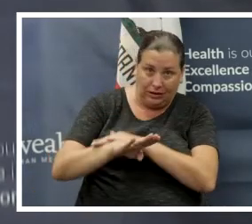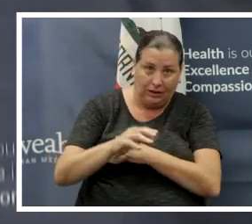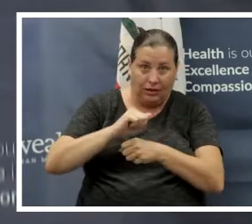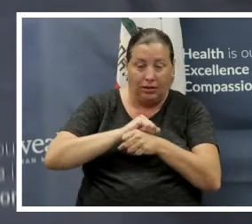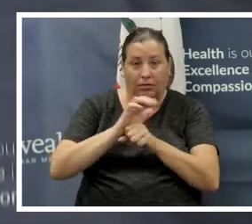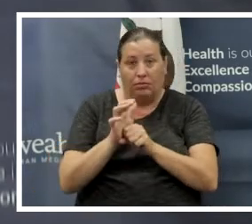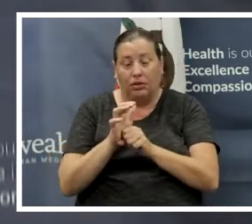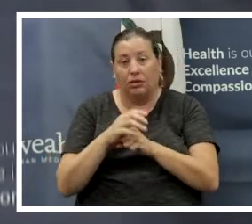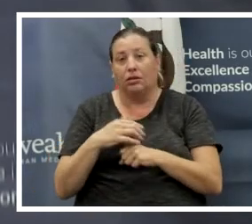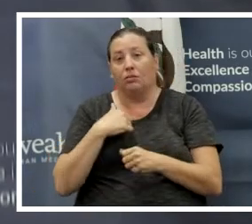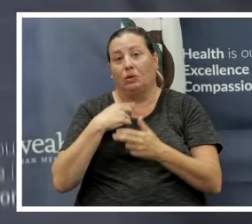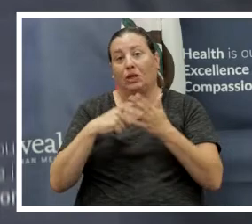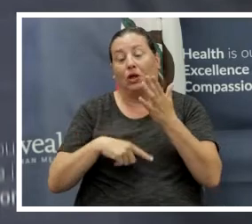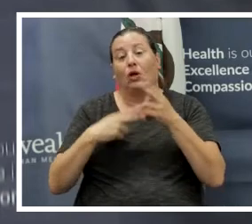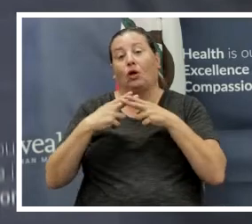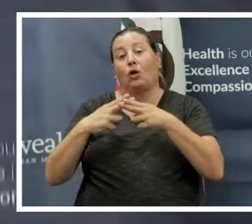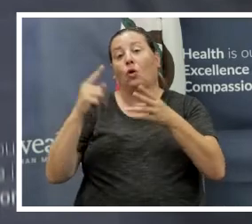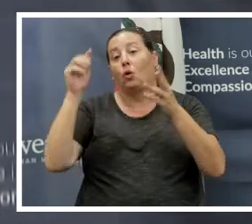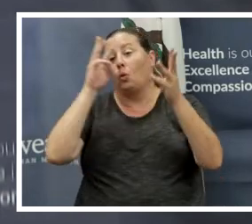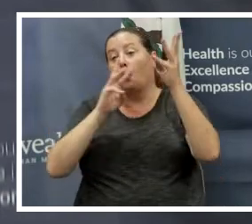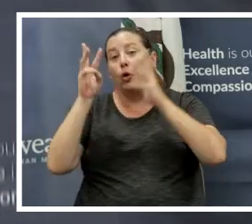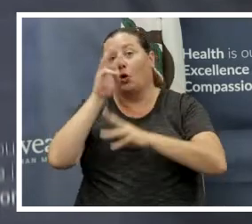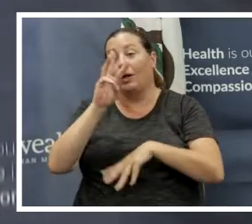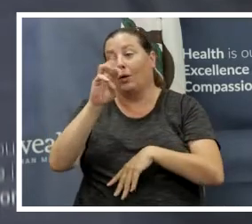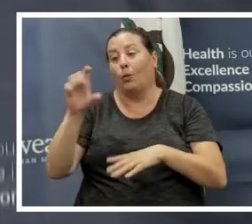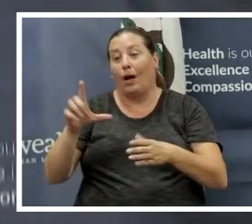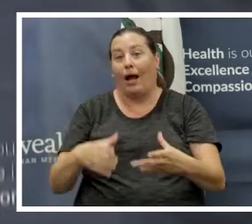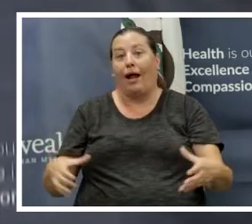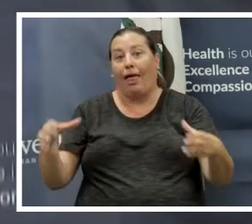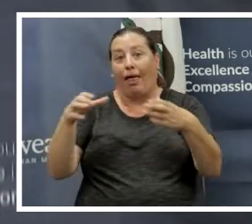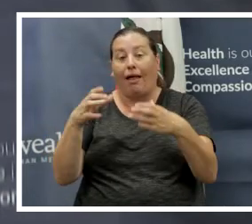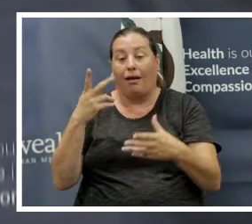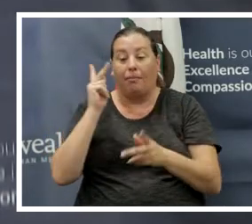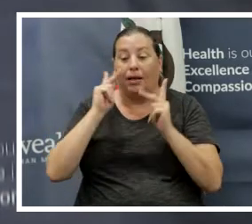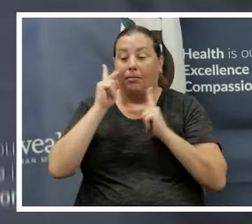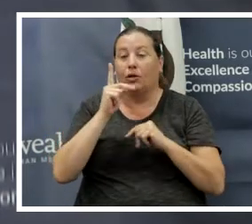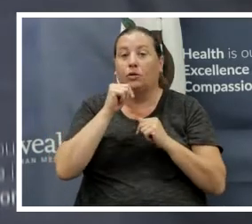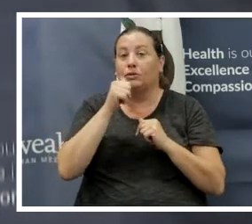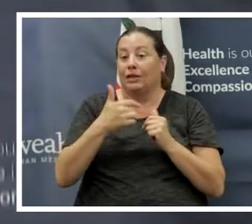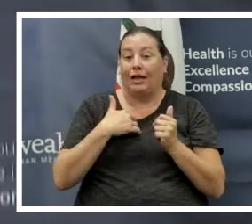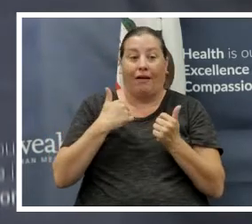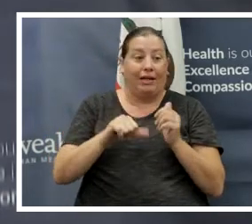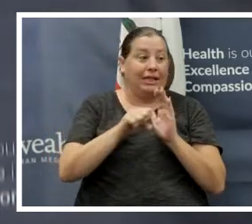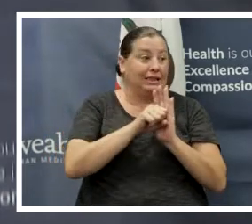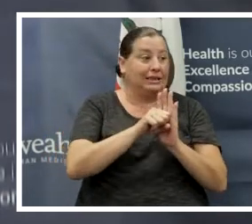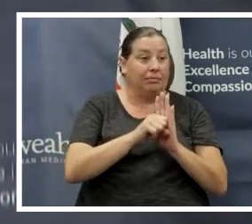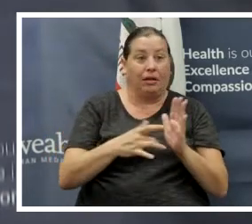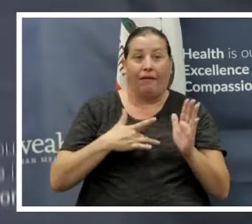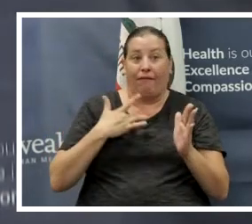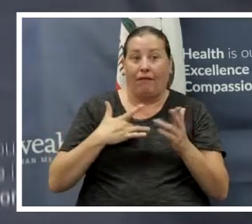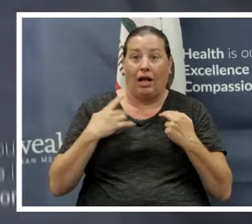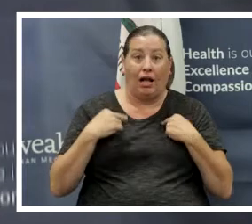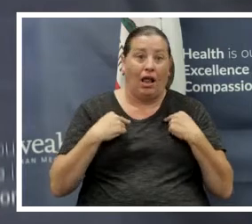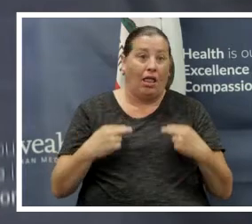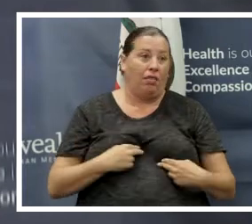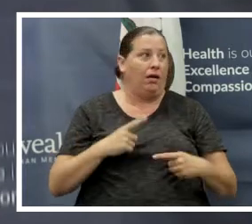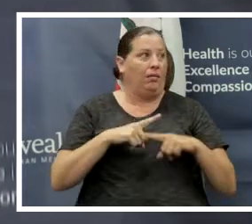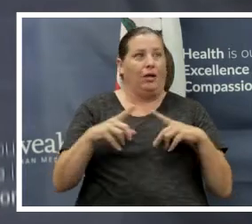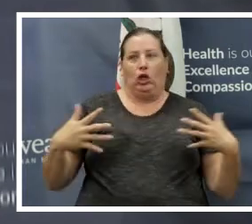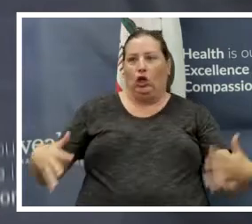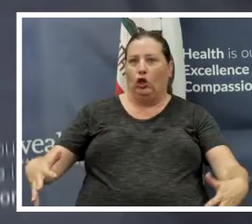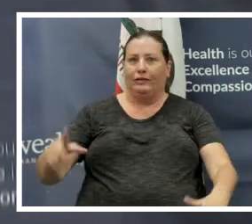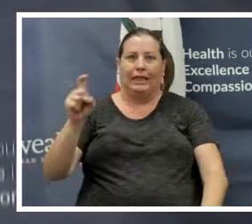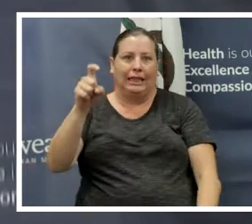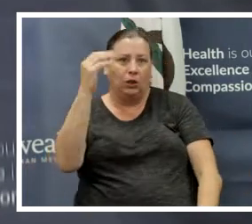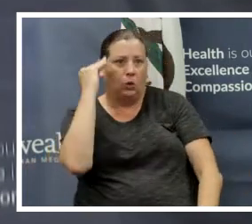the worried well at the beginning, just people that didn't have any symptoms. They felt perfectly healthy, but they were just nervous. I need to know, I